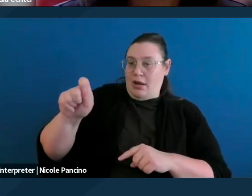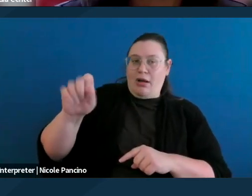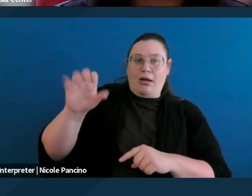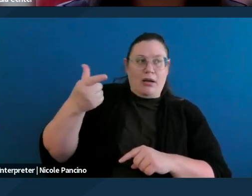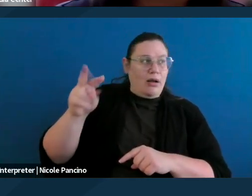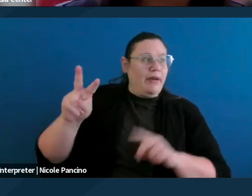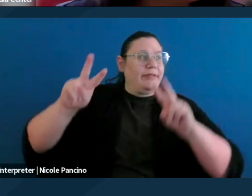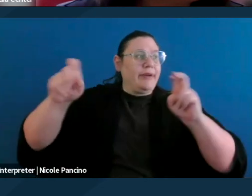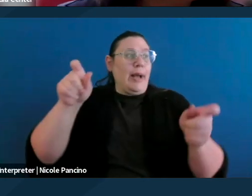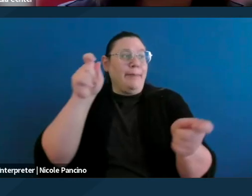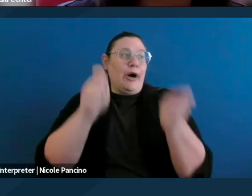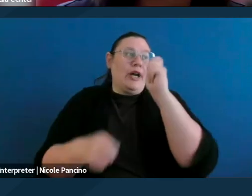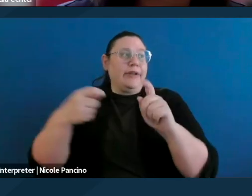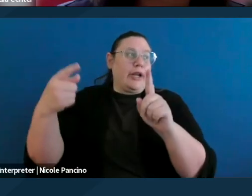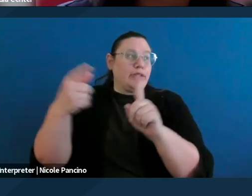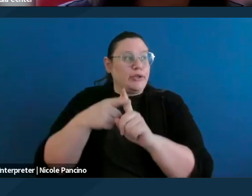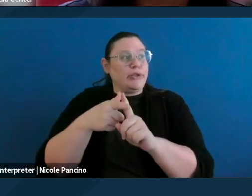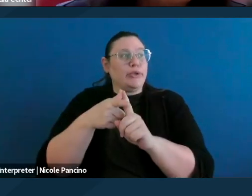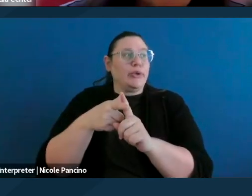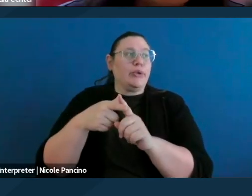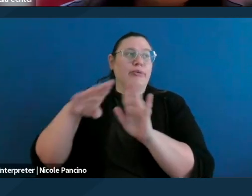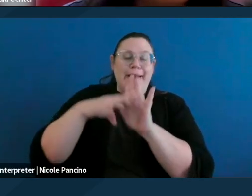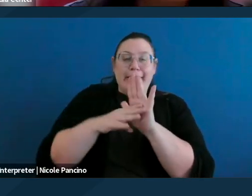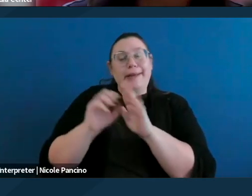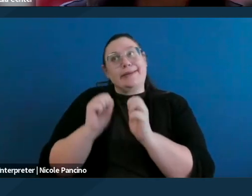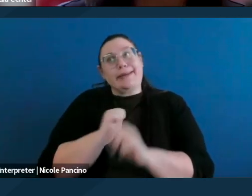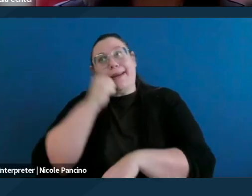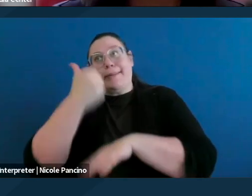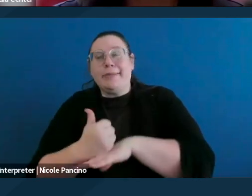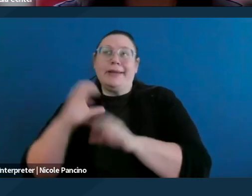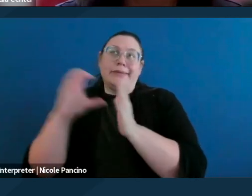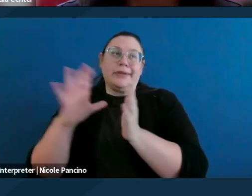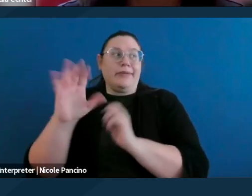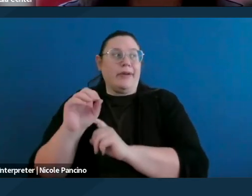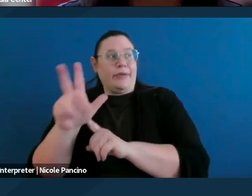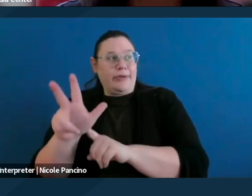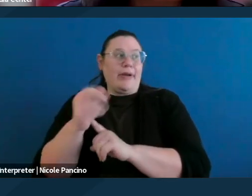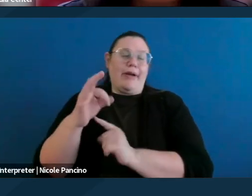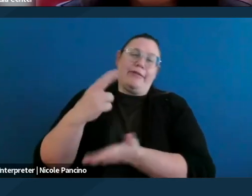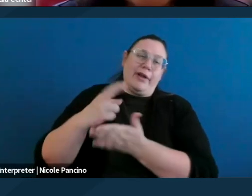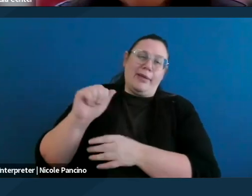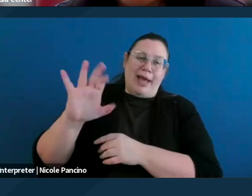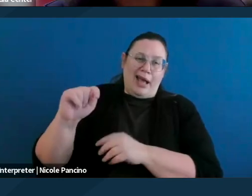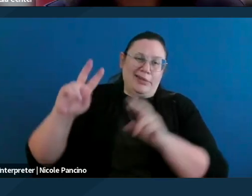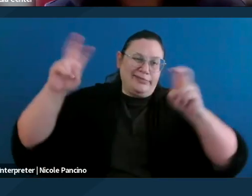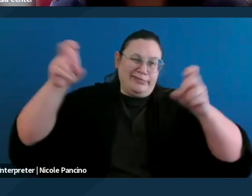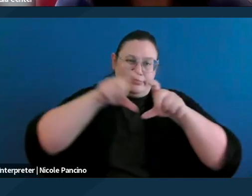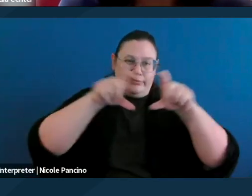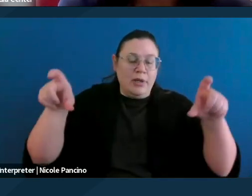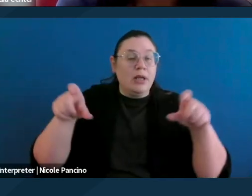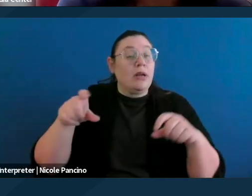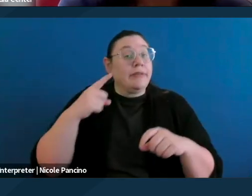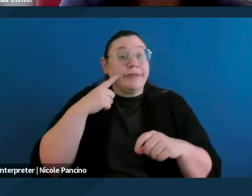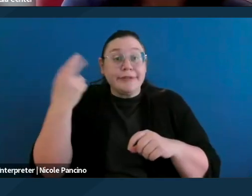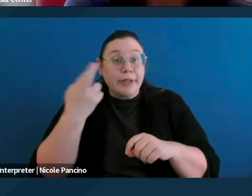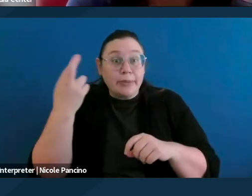called Modifications to the Regulations Implementing Section 503 of the Rehabilitation Act. If for some reason